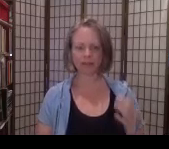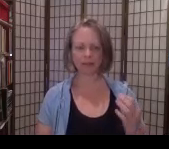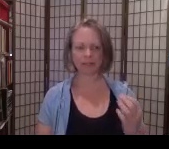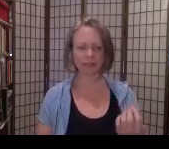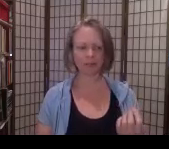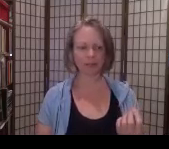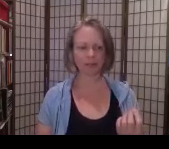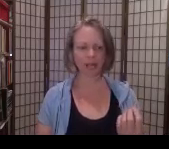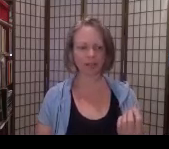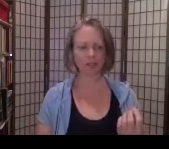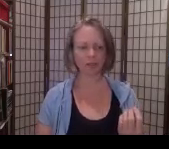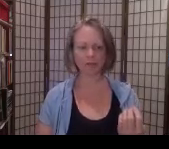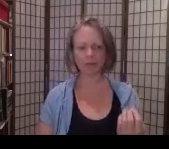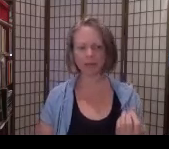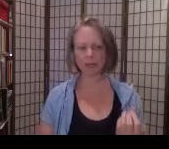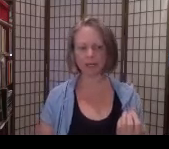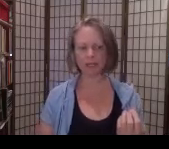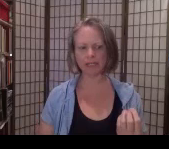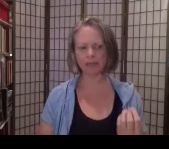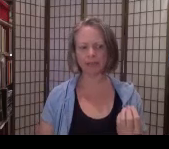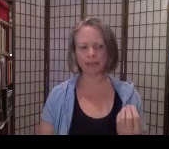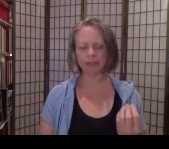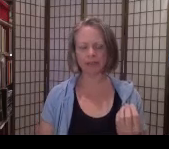But there is something actually very